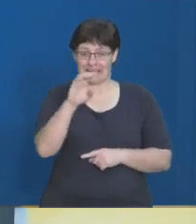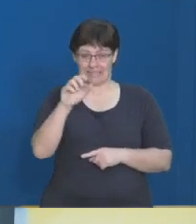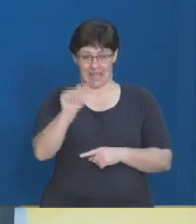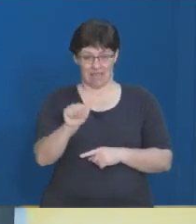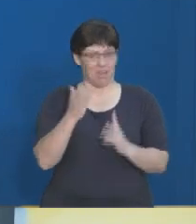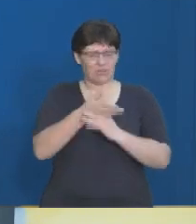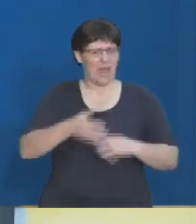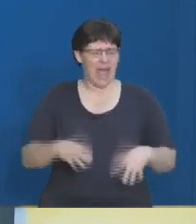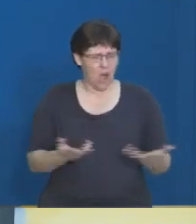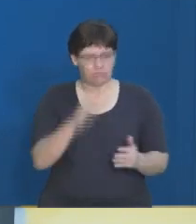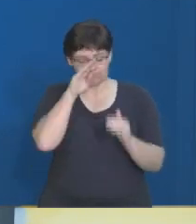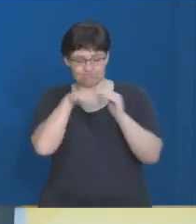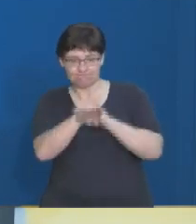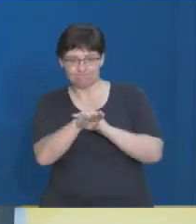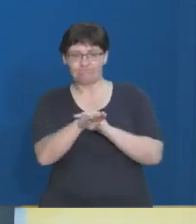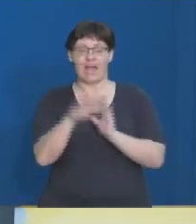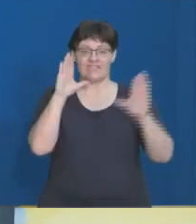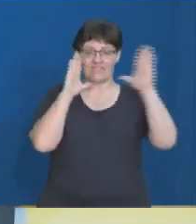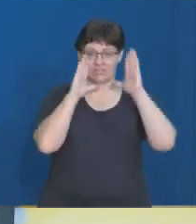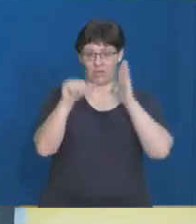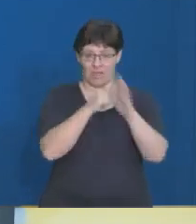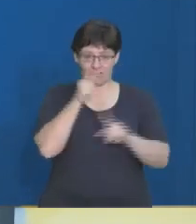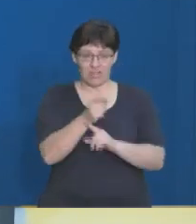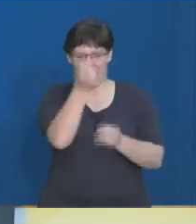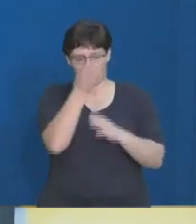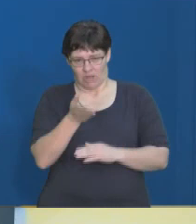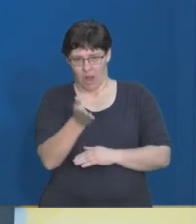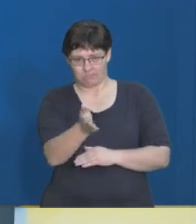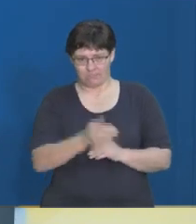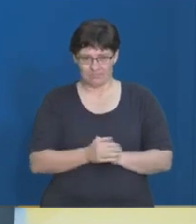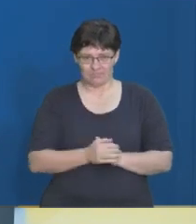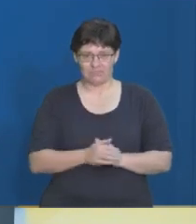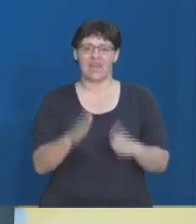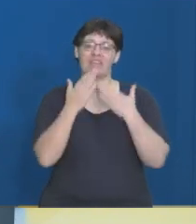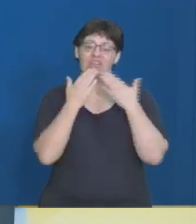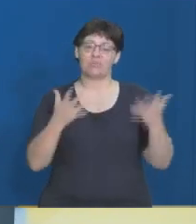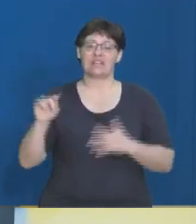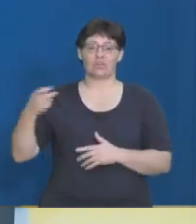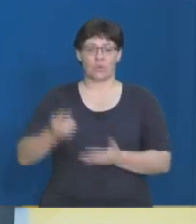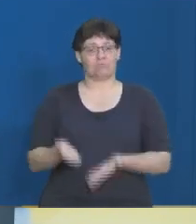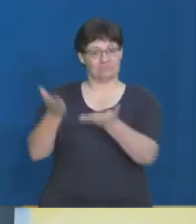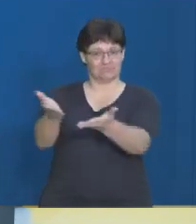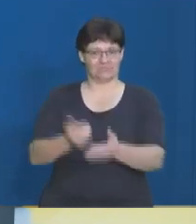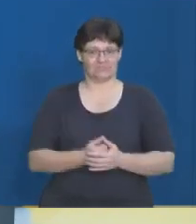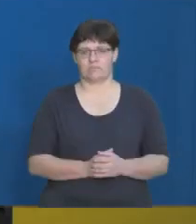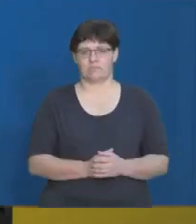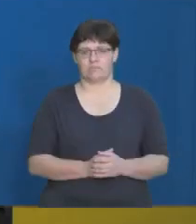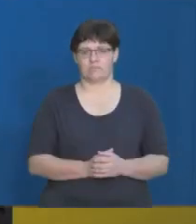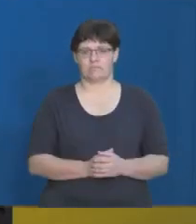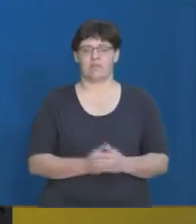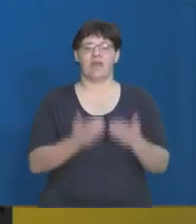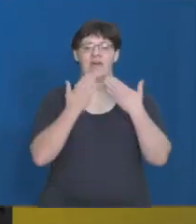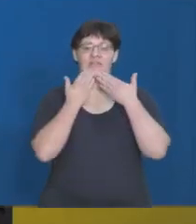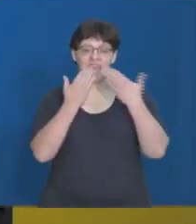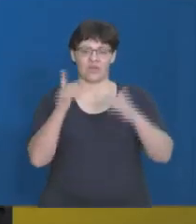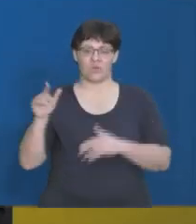to enter is head on over to our Facebook page and all of the details will be there. Thank you so much, Tando, and over to you. Thank you